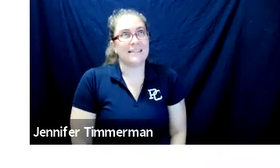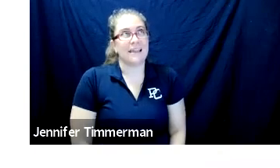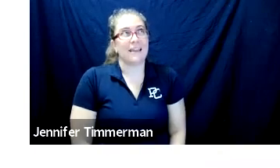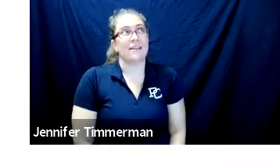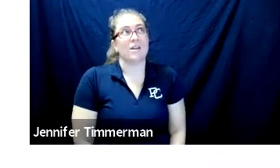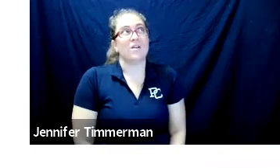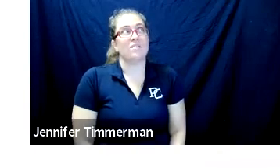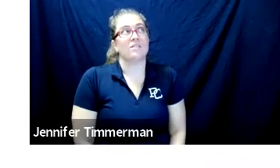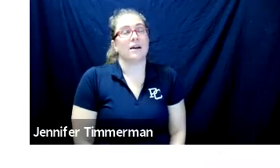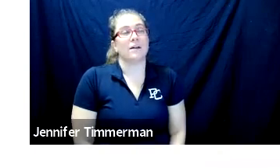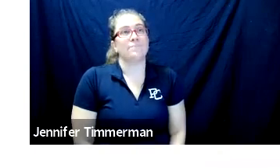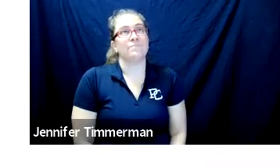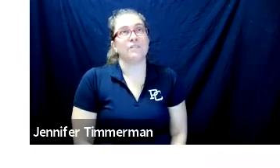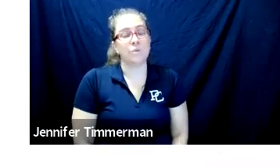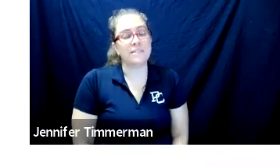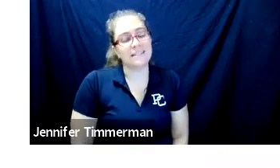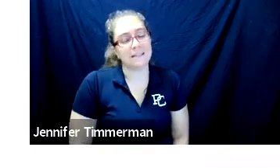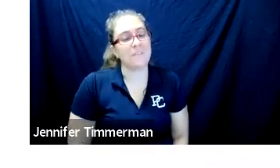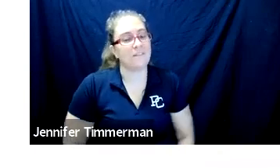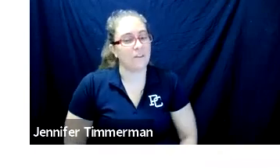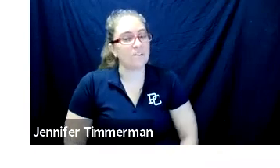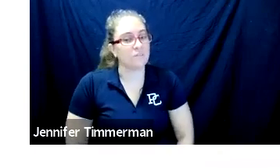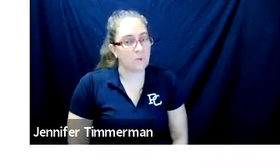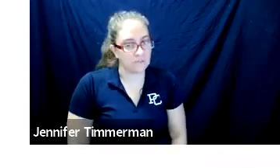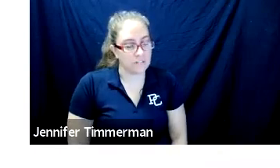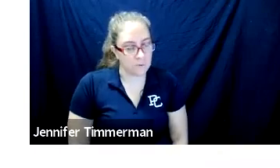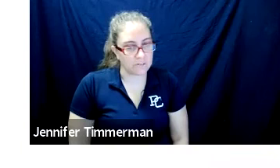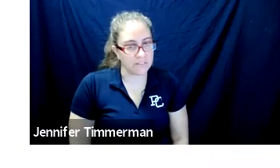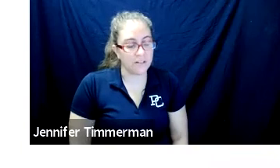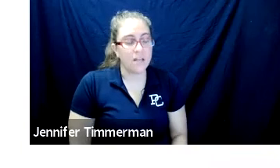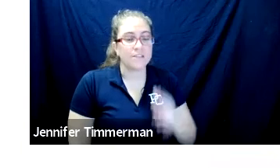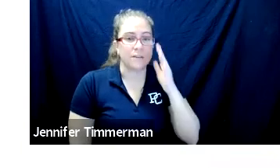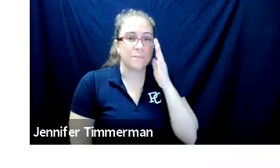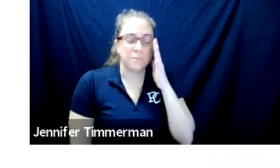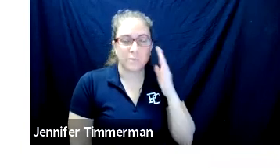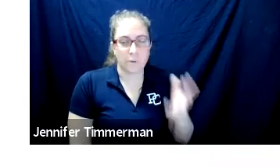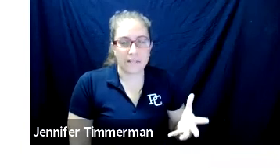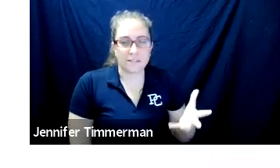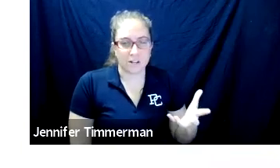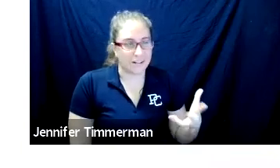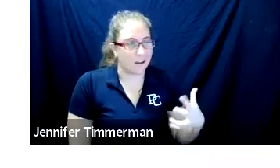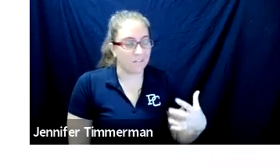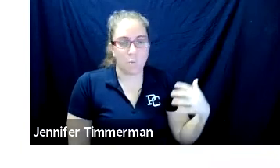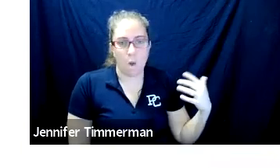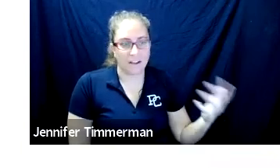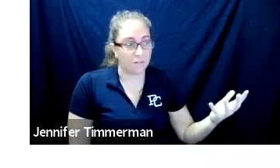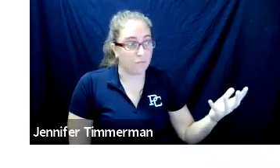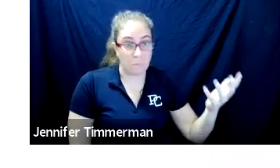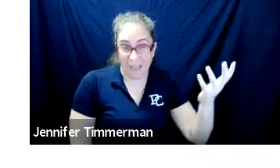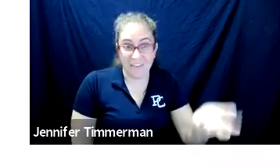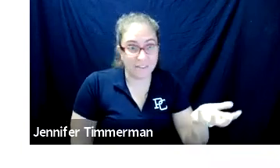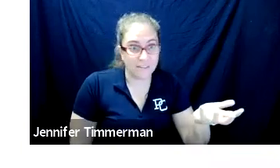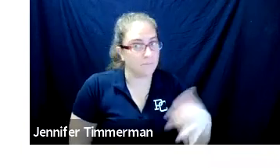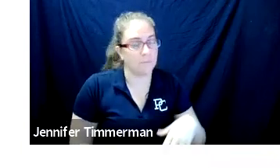is a fluency is something that varies from person to person. Some people's brains are inherently wired